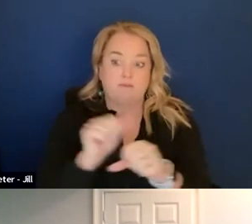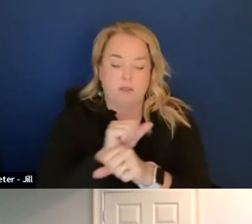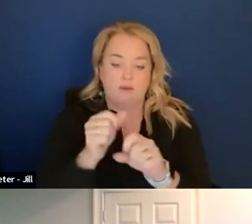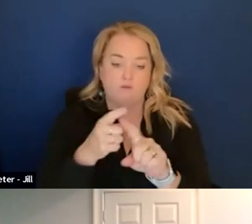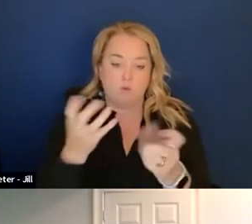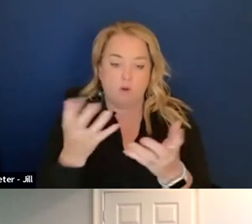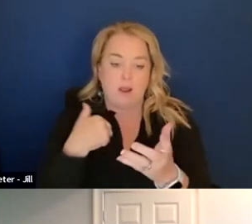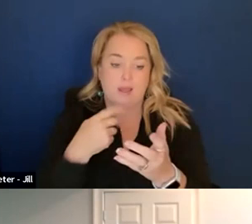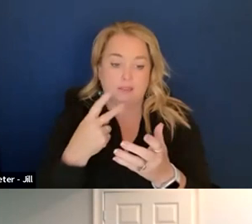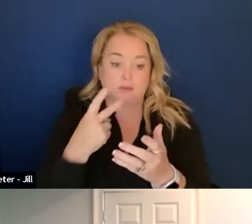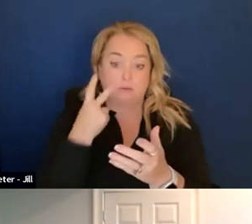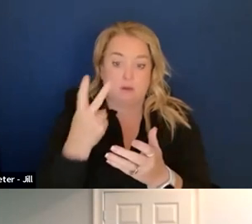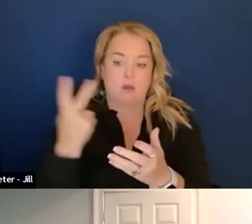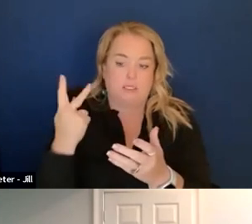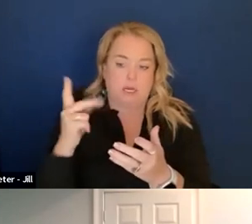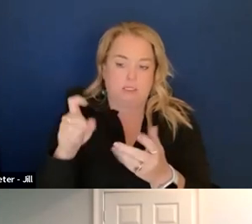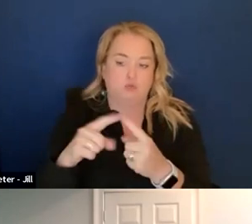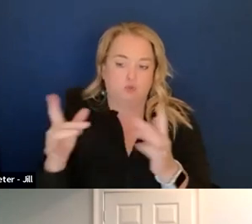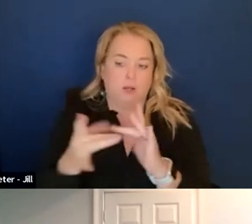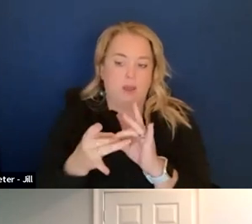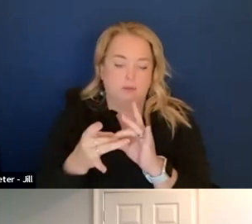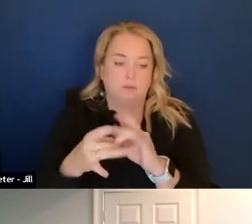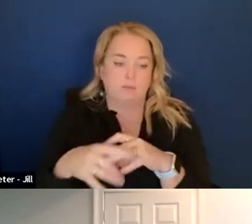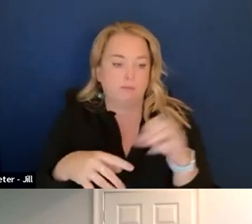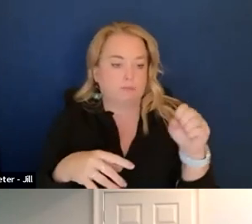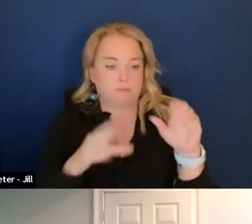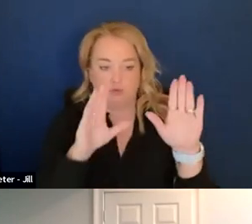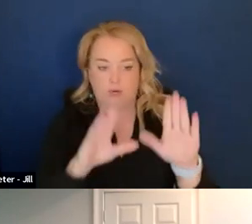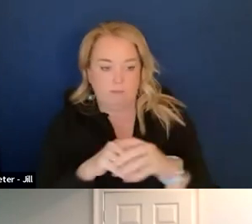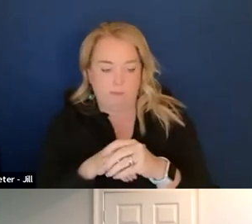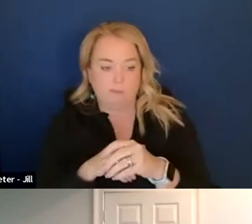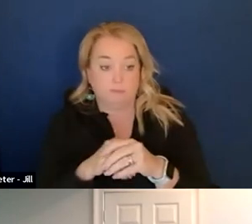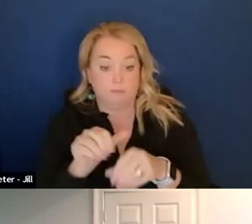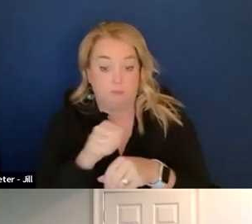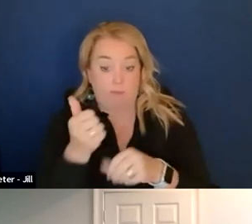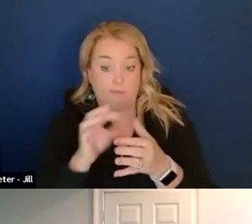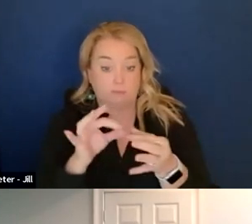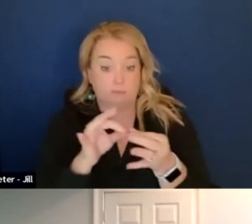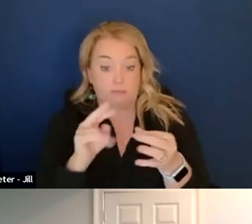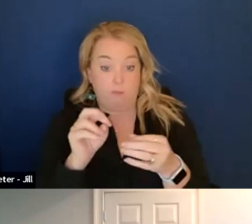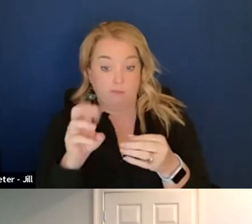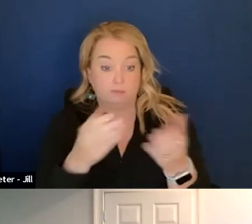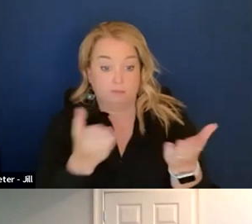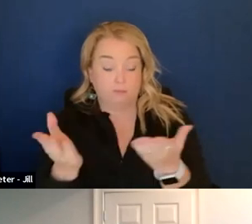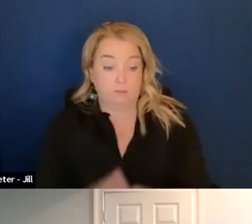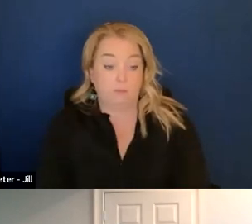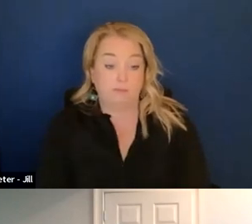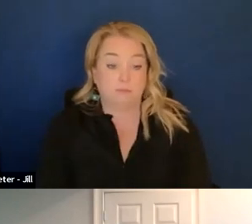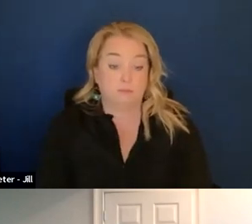he and I should connect. Great. That's great. Does anyone else have any news they'd like to share?